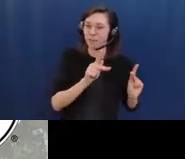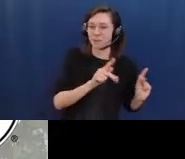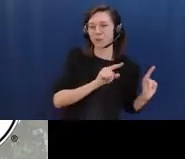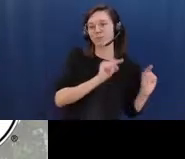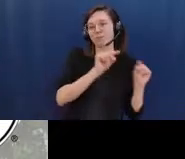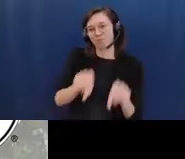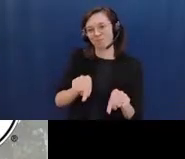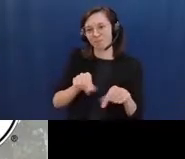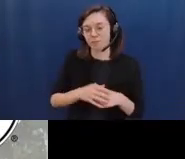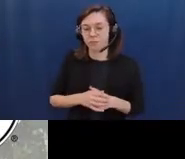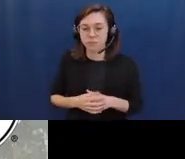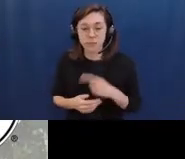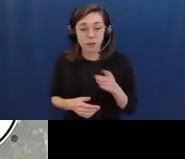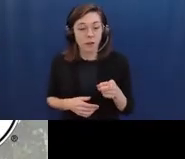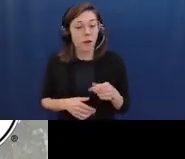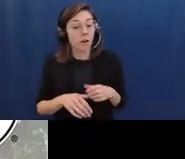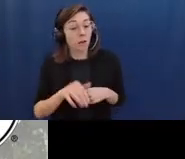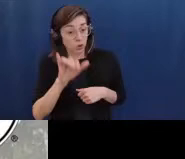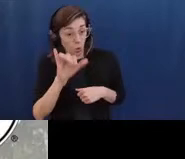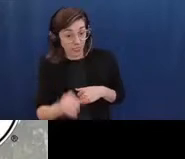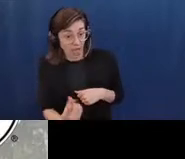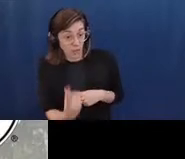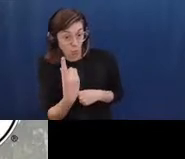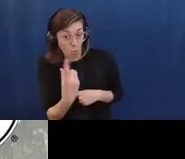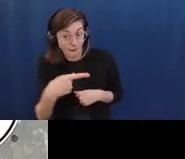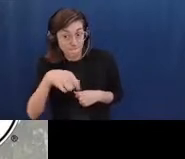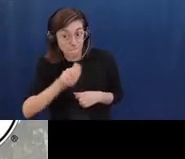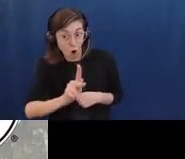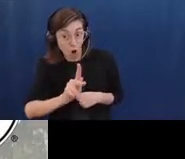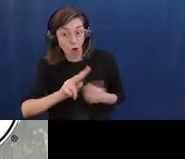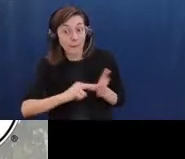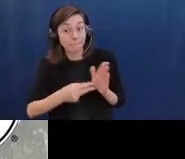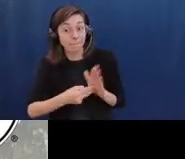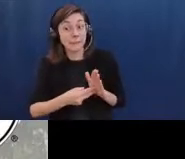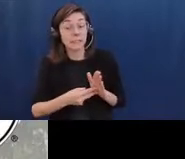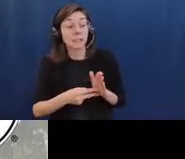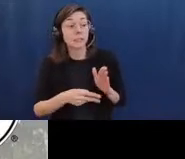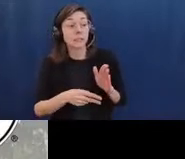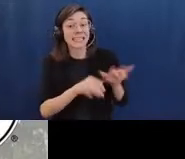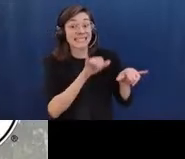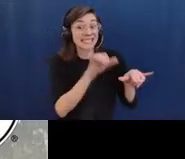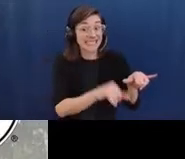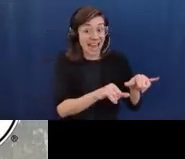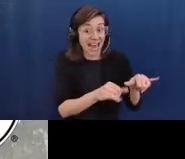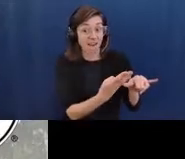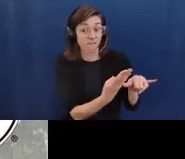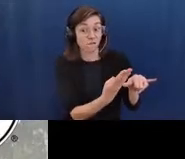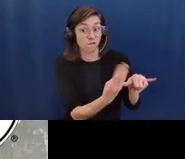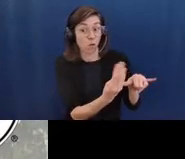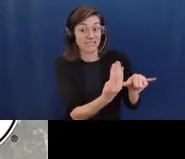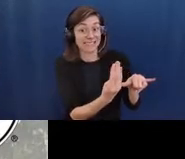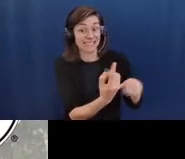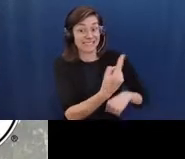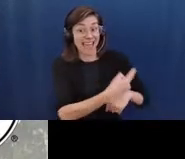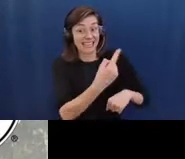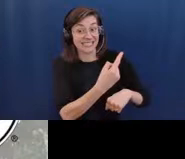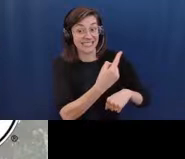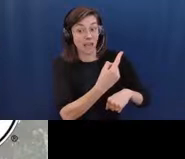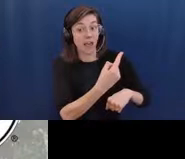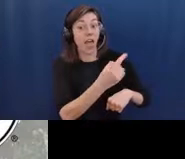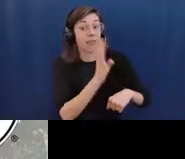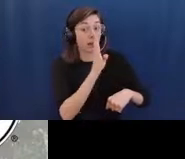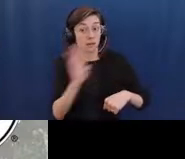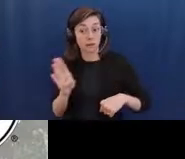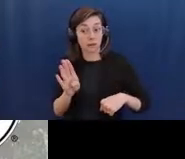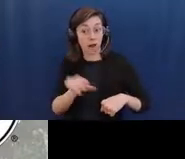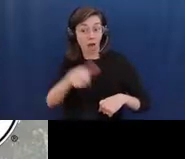only within one park. You could stay at one park for 14 days and within the same 30-day period, you'd be able to go to another park Yes.